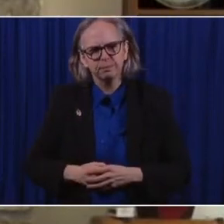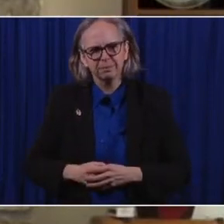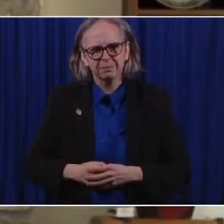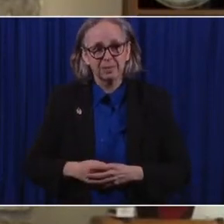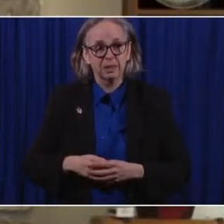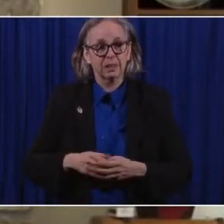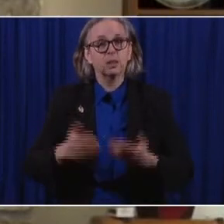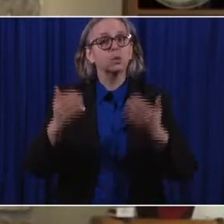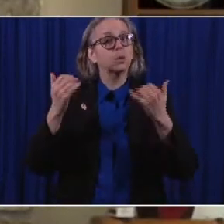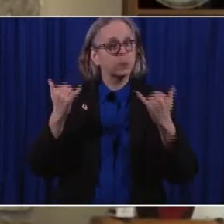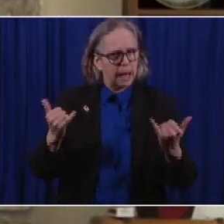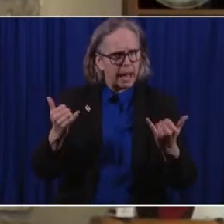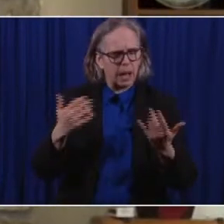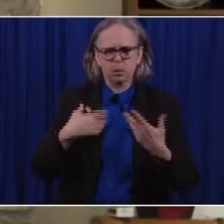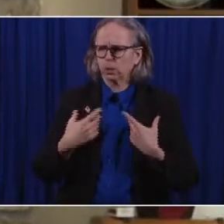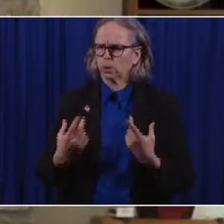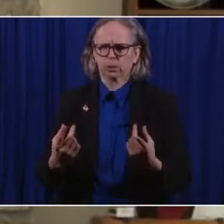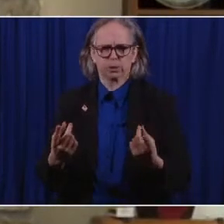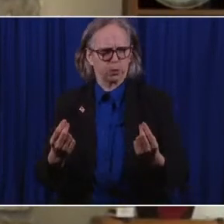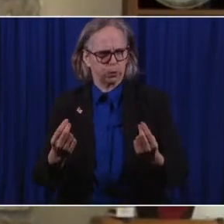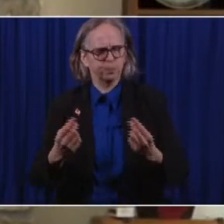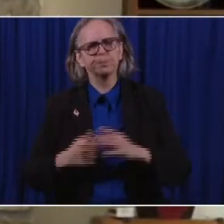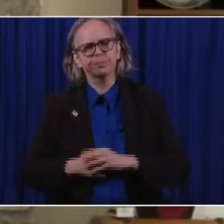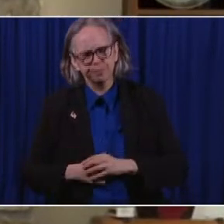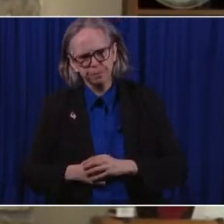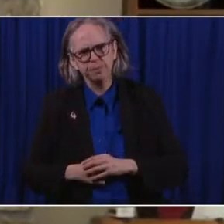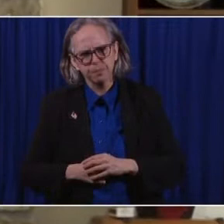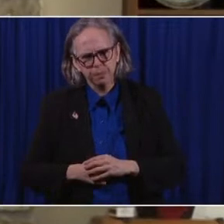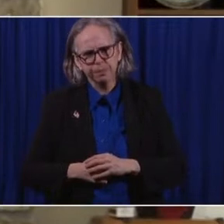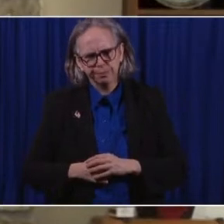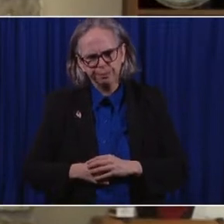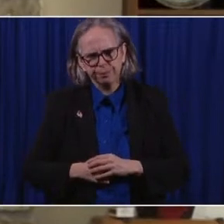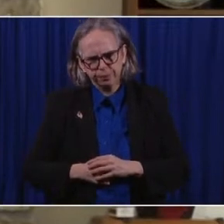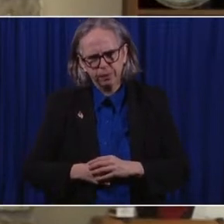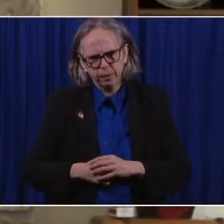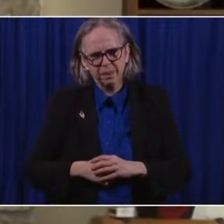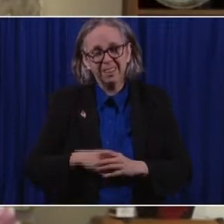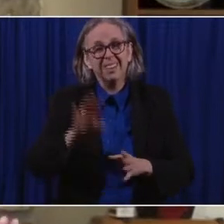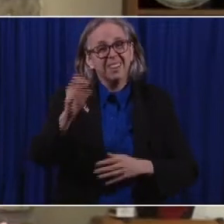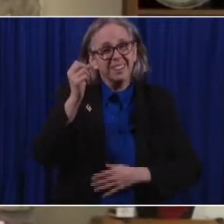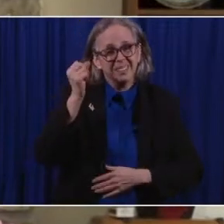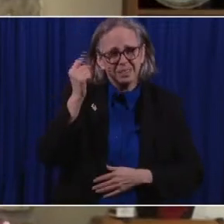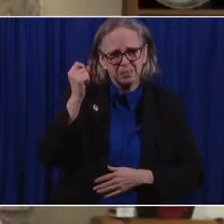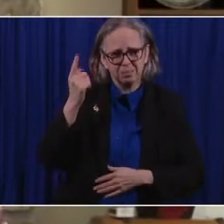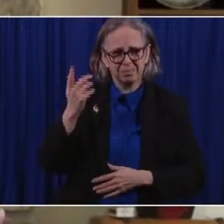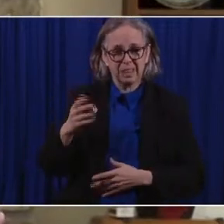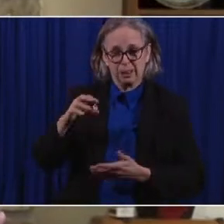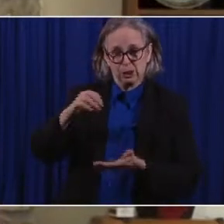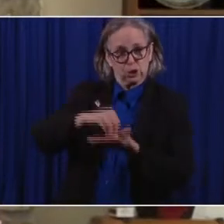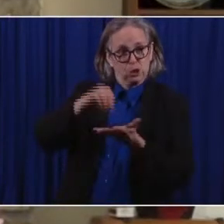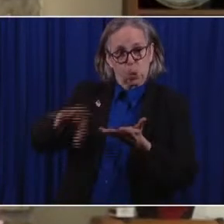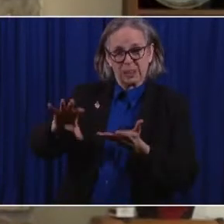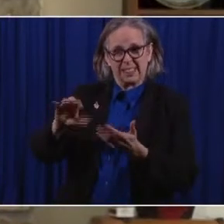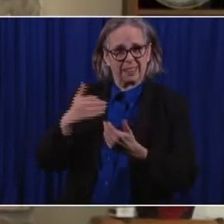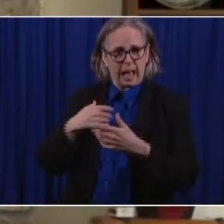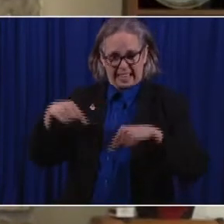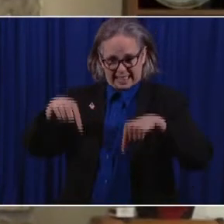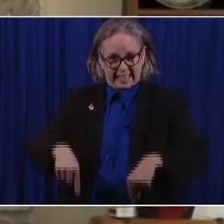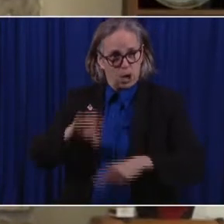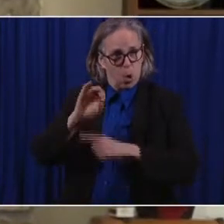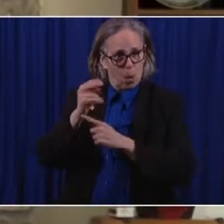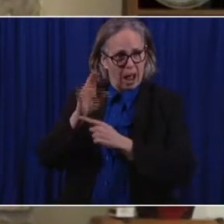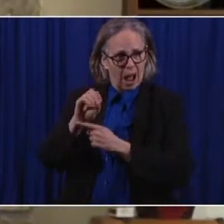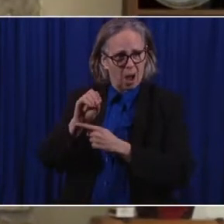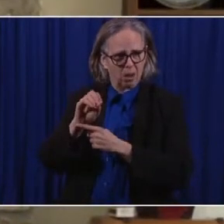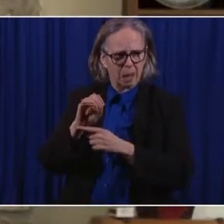literally about almost exactly 1/3 of the kids in the state of Ohio are in class every day, 5 days a week.